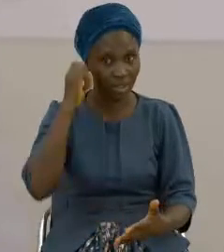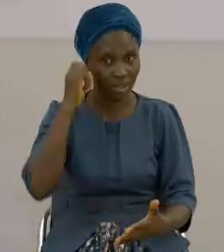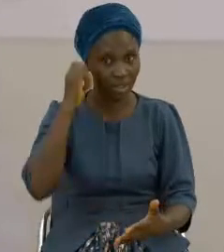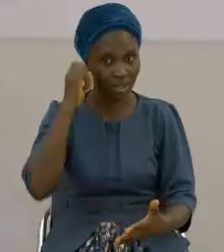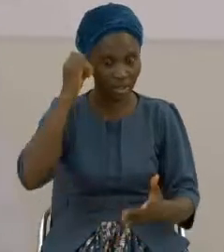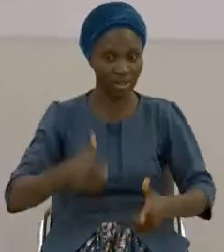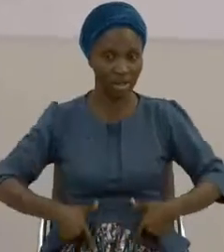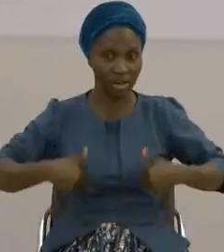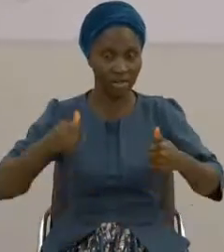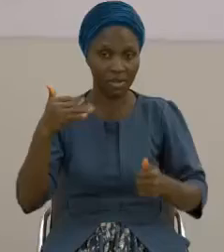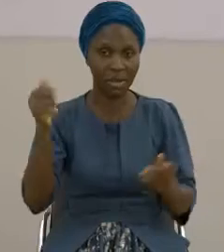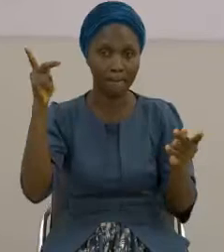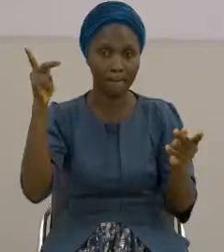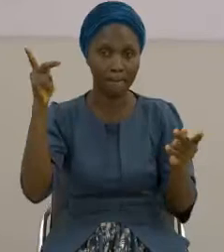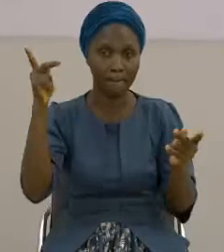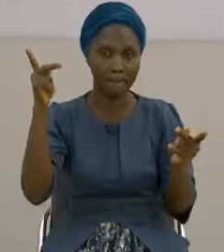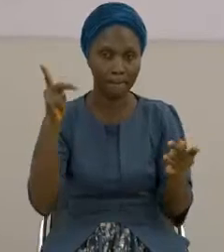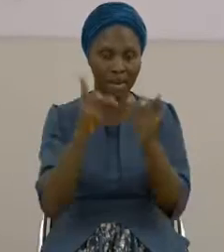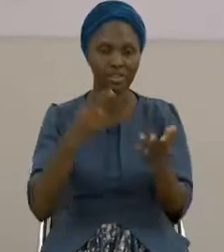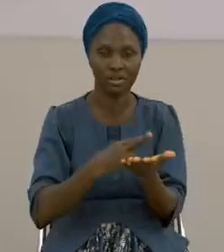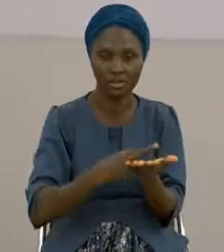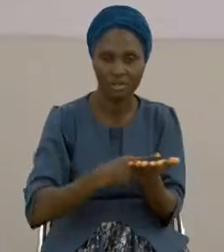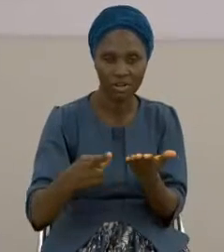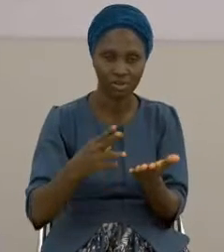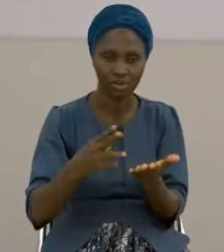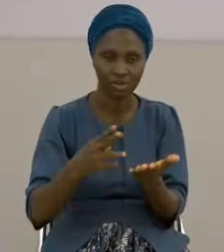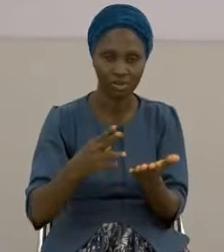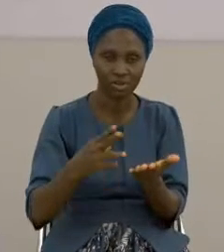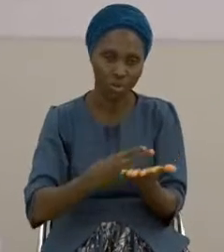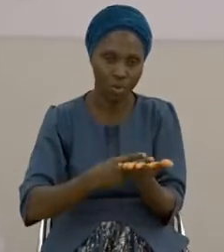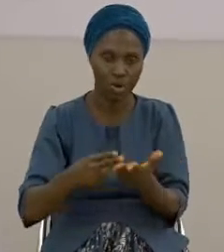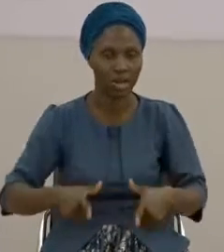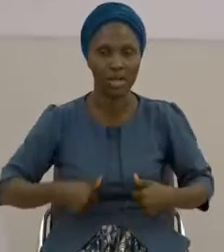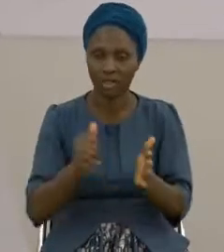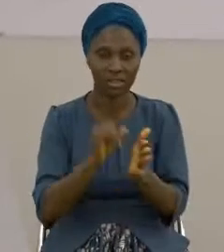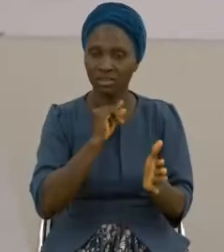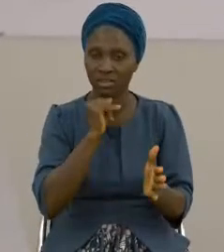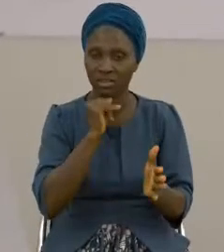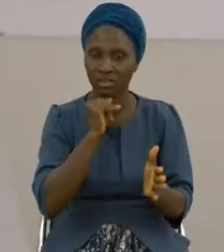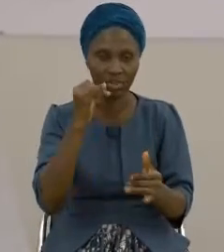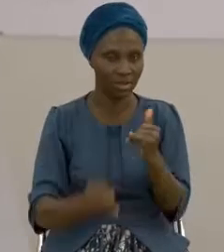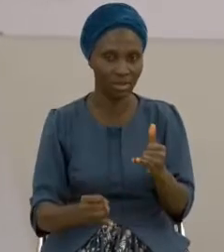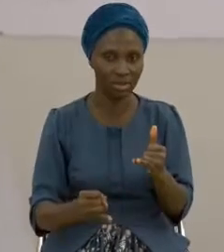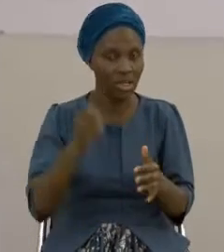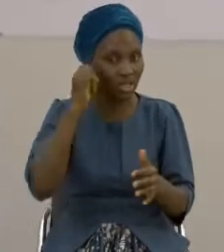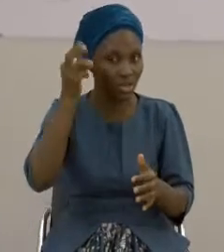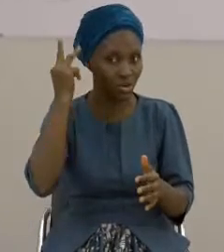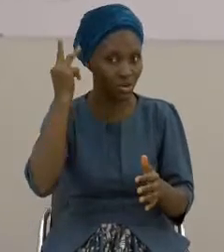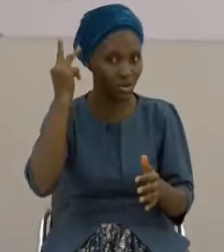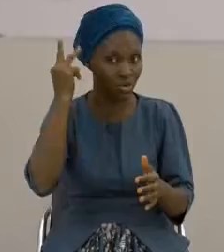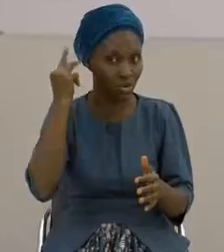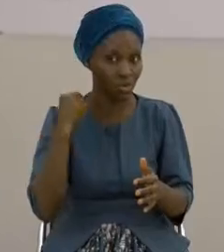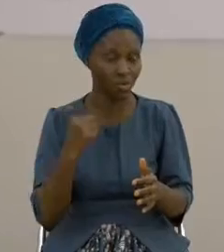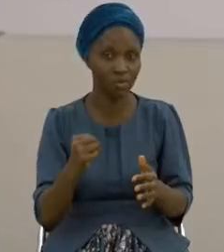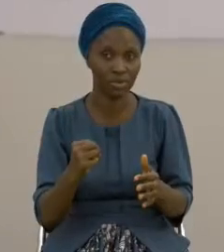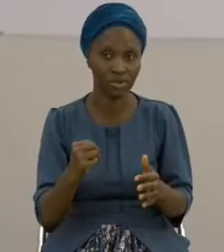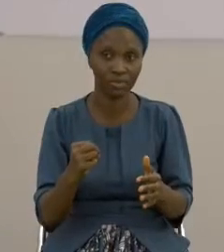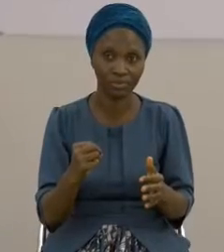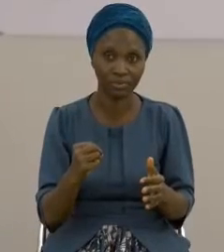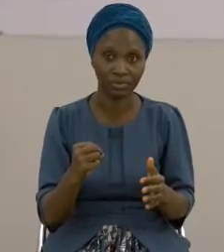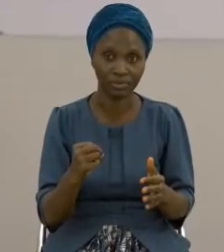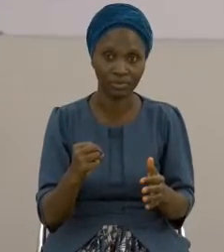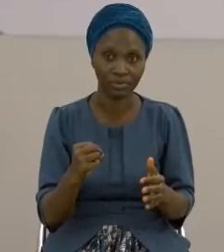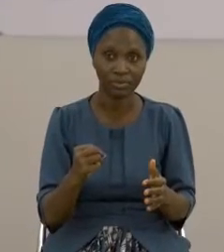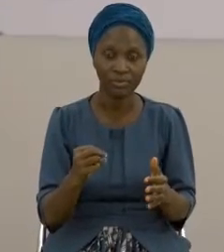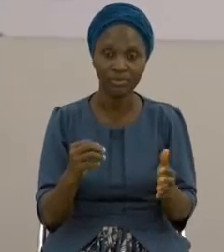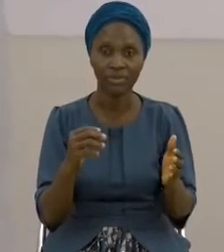not the end. He was whipped at Gethsemane, that's not the end. He died on the